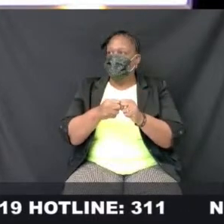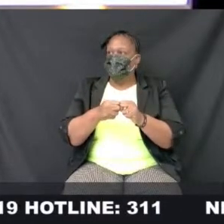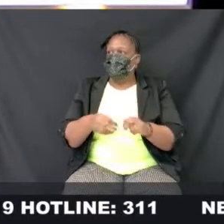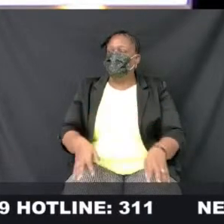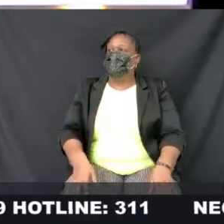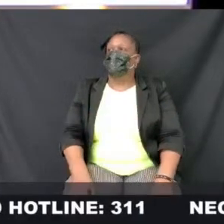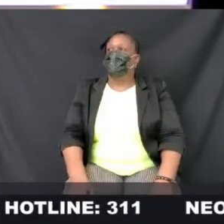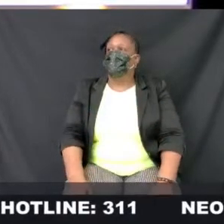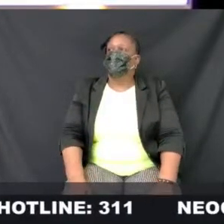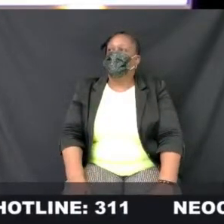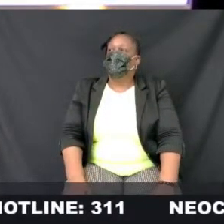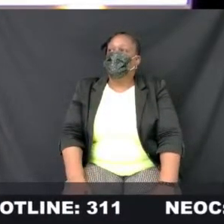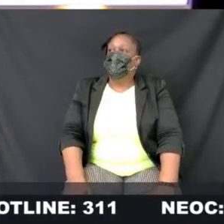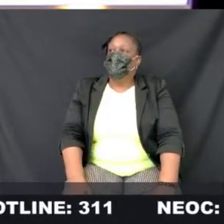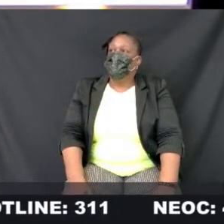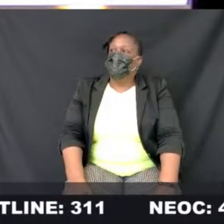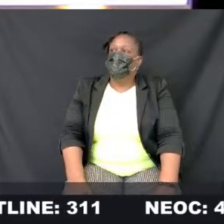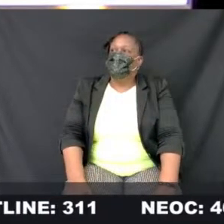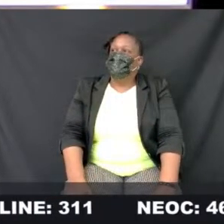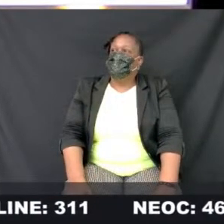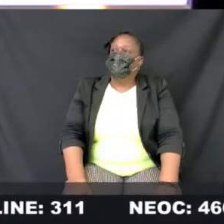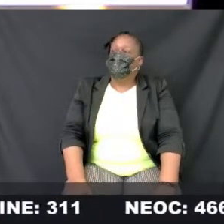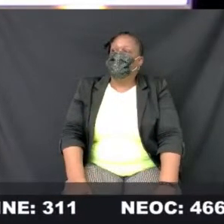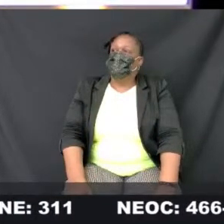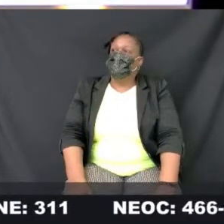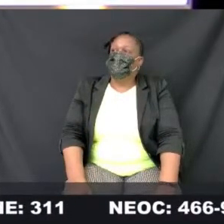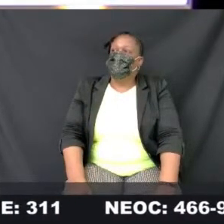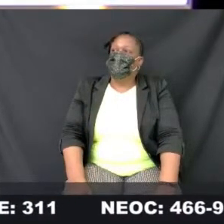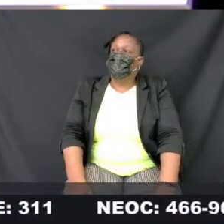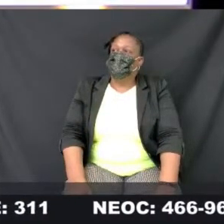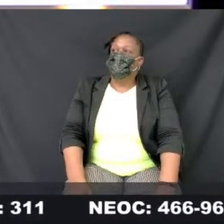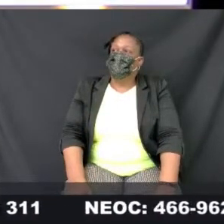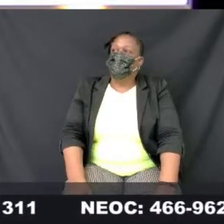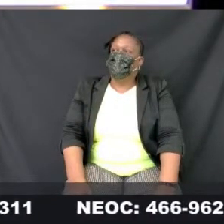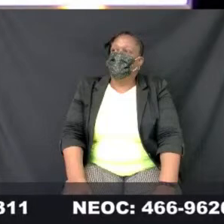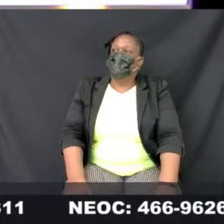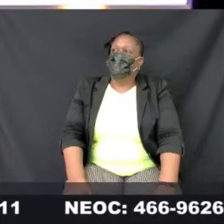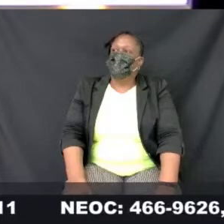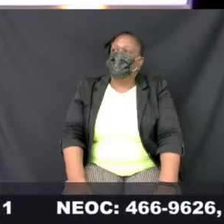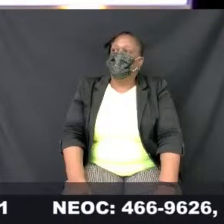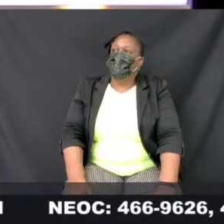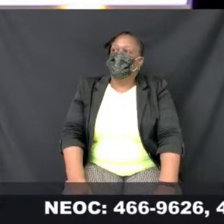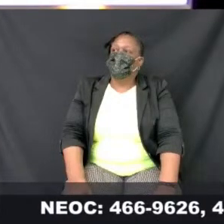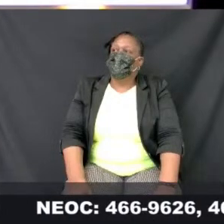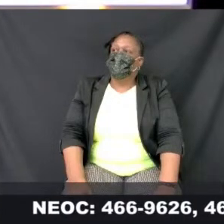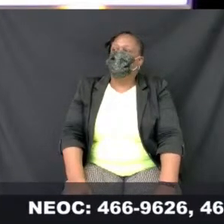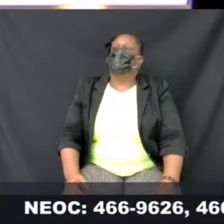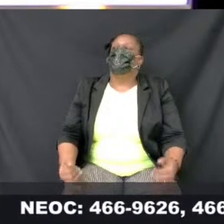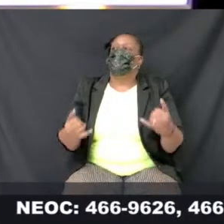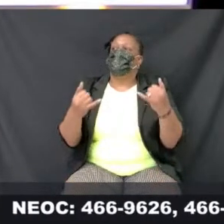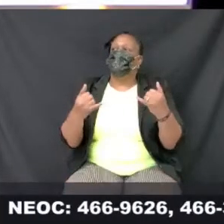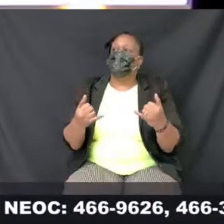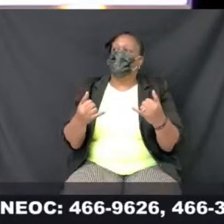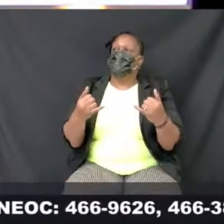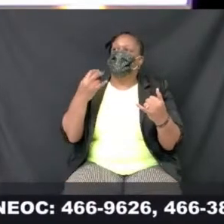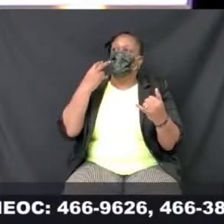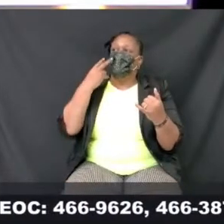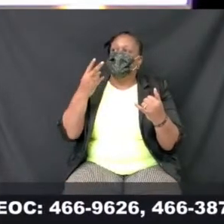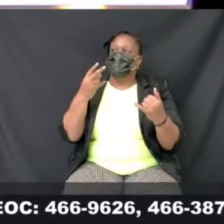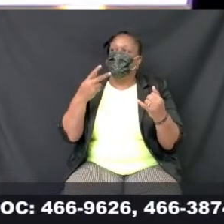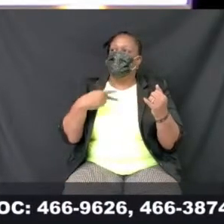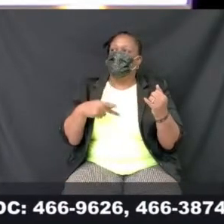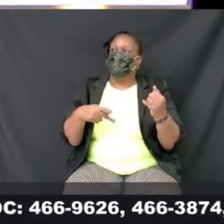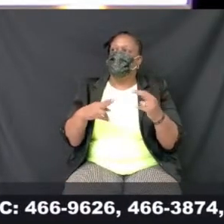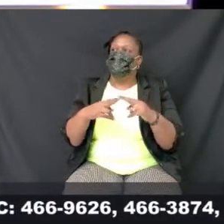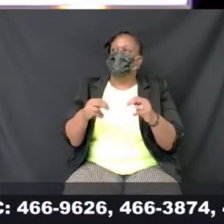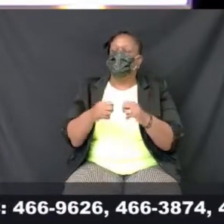we have basically a scientific study here because St. Kitts and